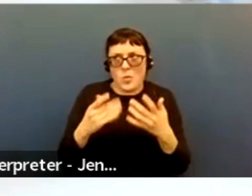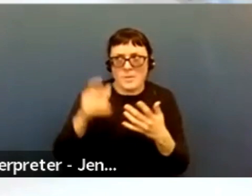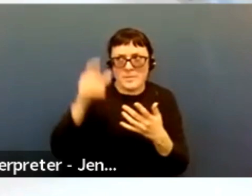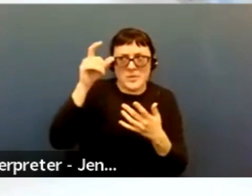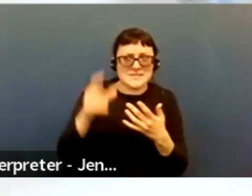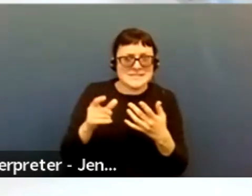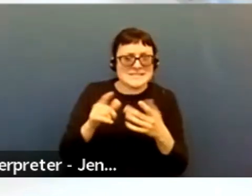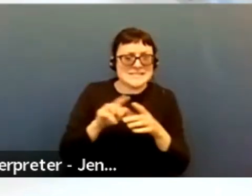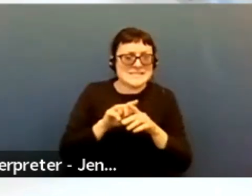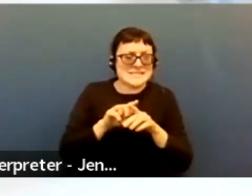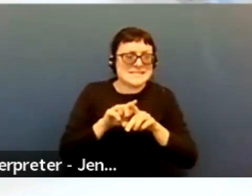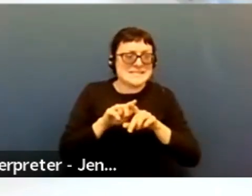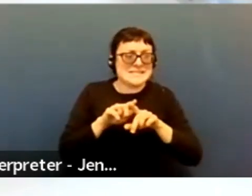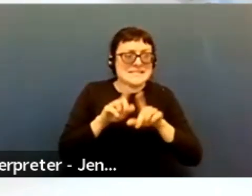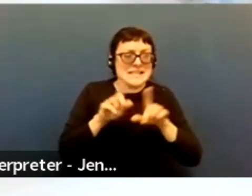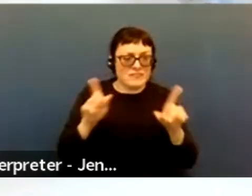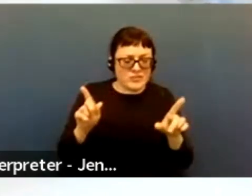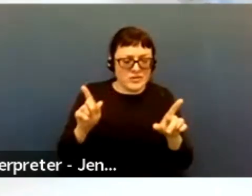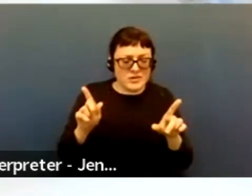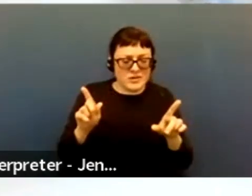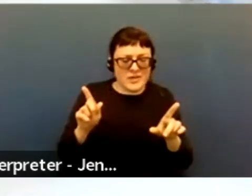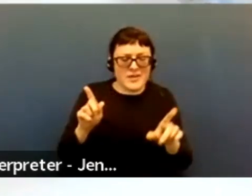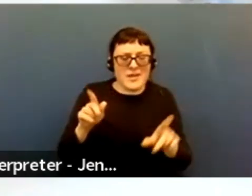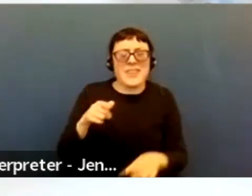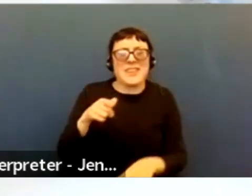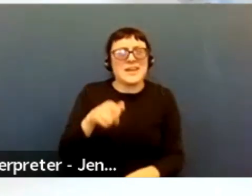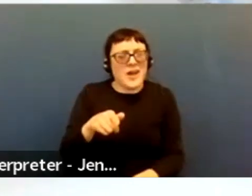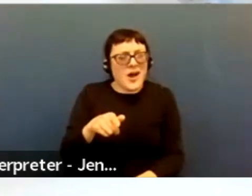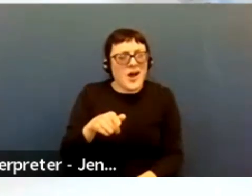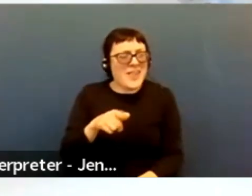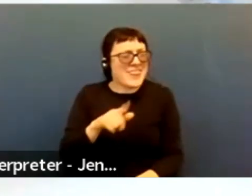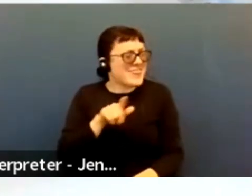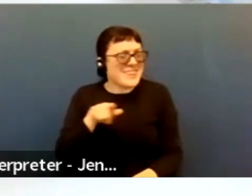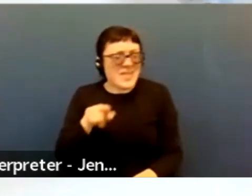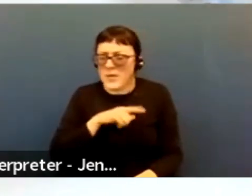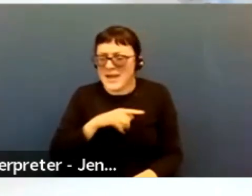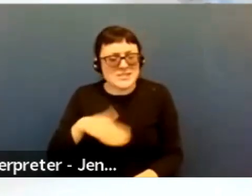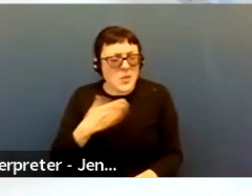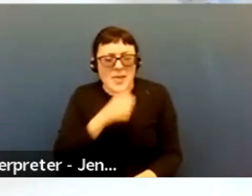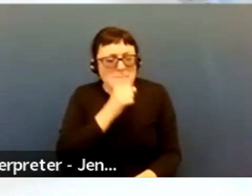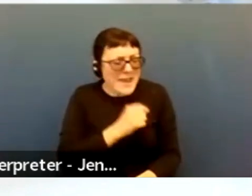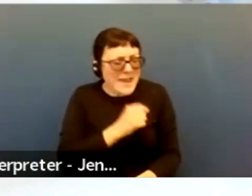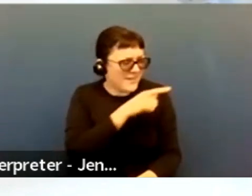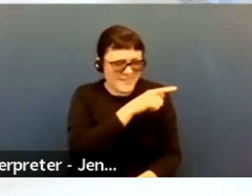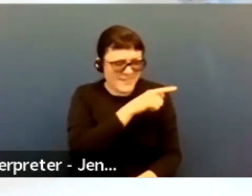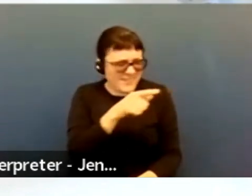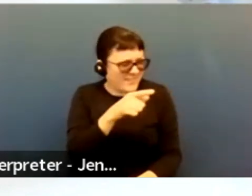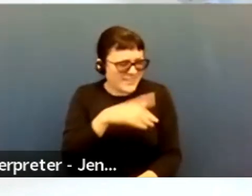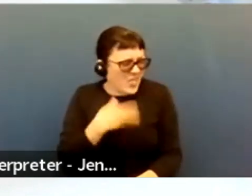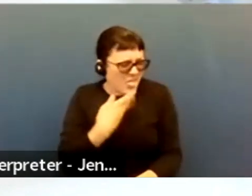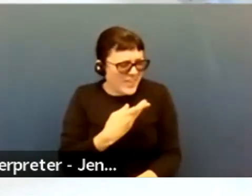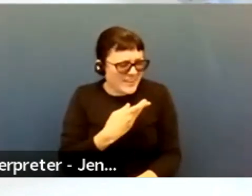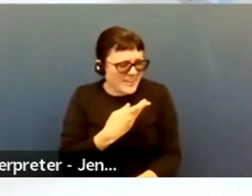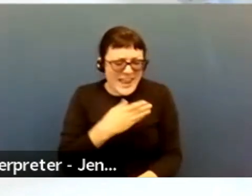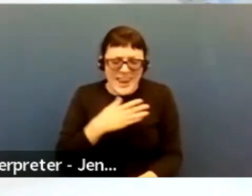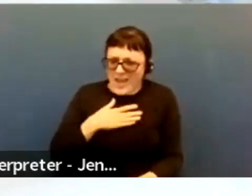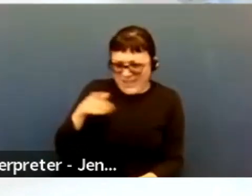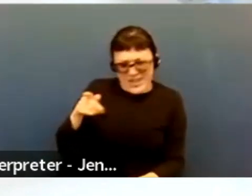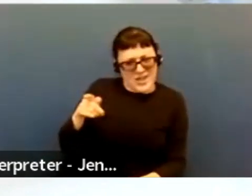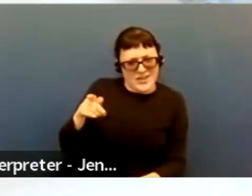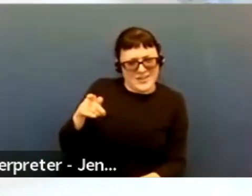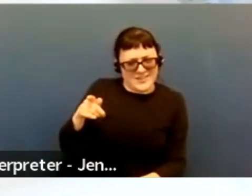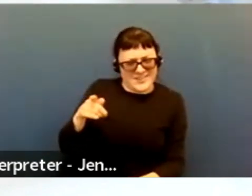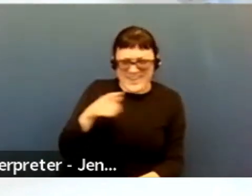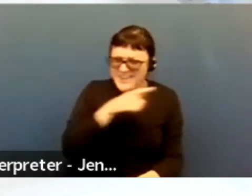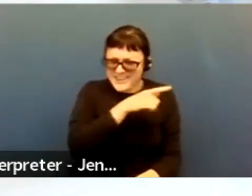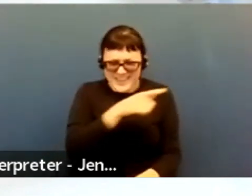who's existing and it's just this moment where she goes, oh, this is why I don't like all these men.